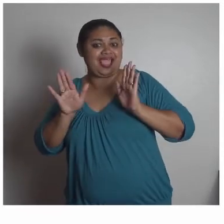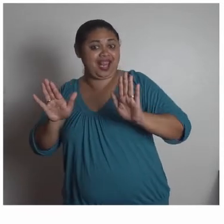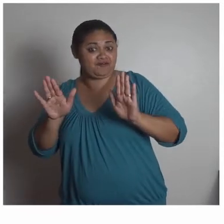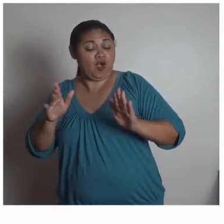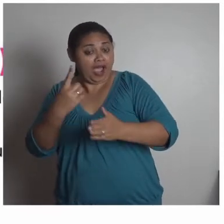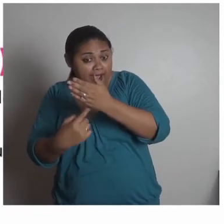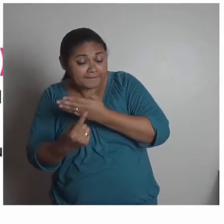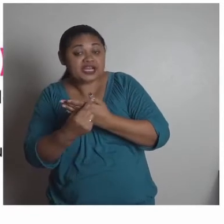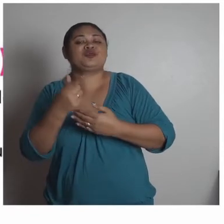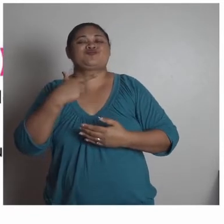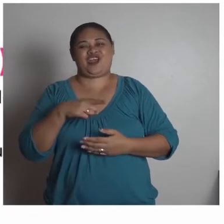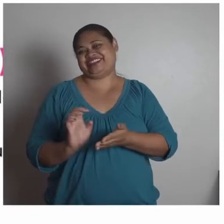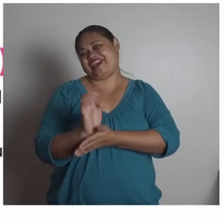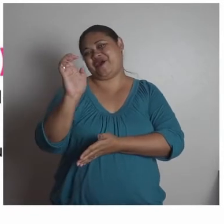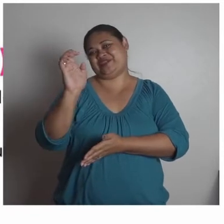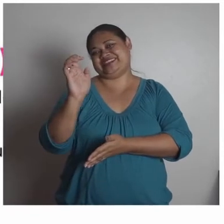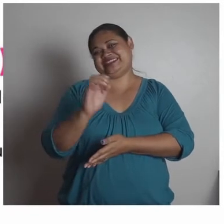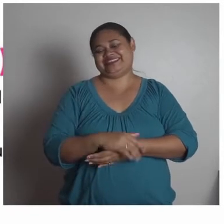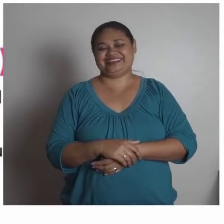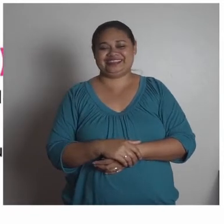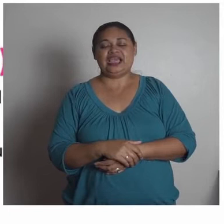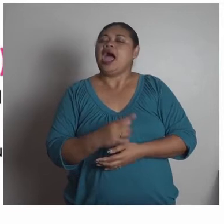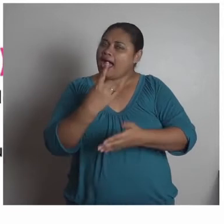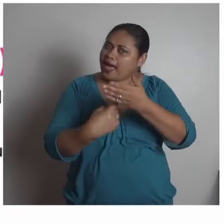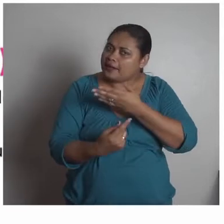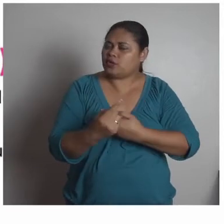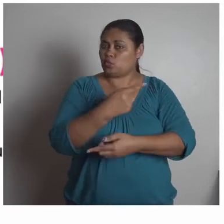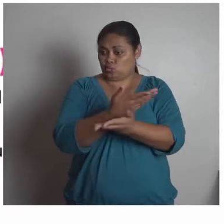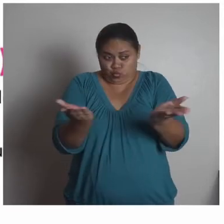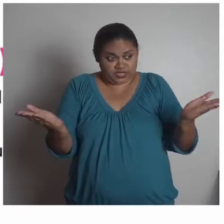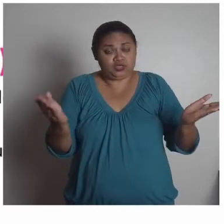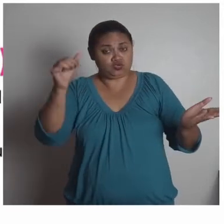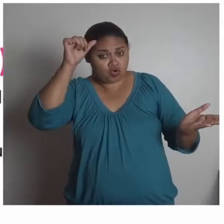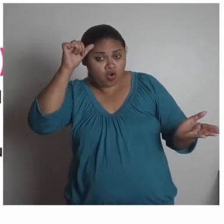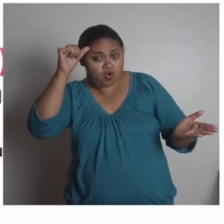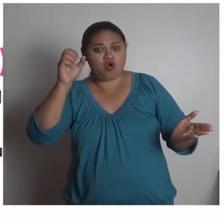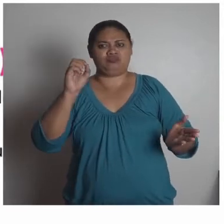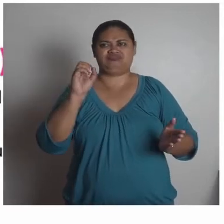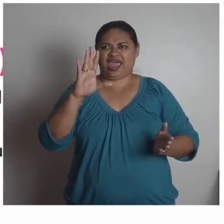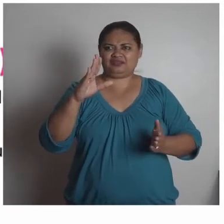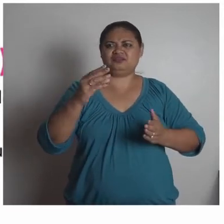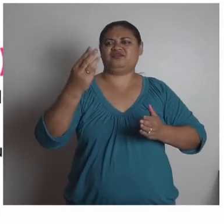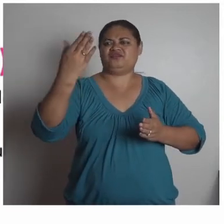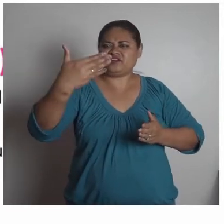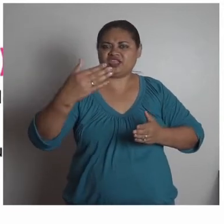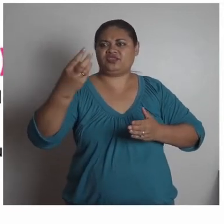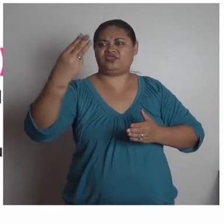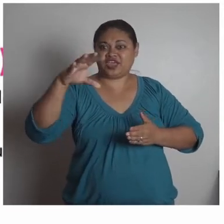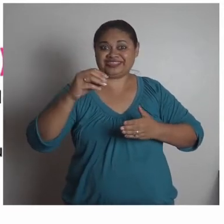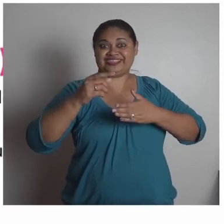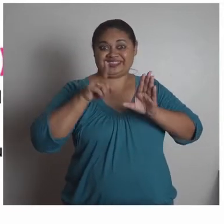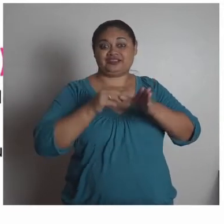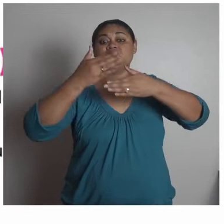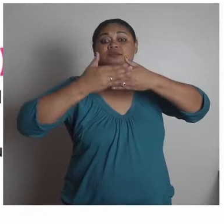that's in Tailevu is happening because of economics. It's happening because we know that in the next